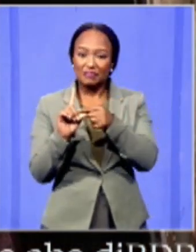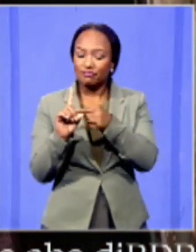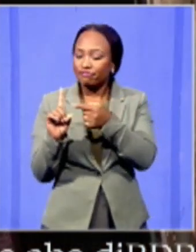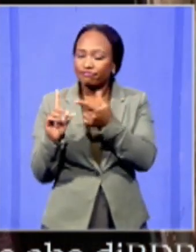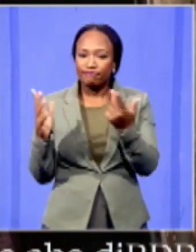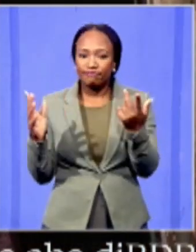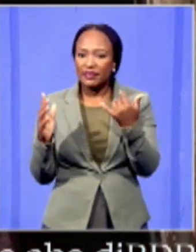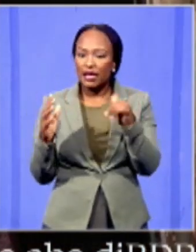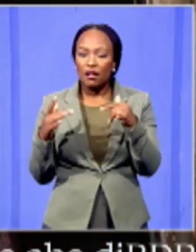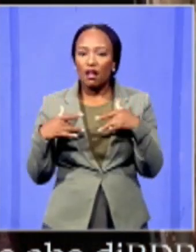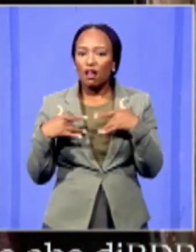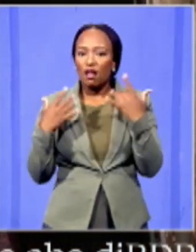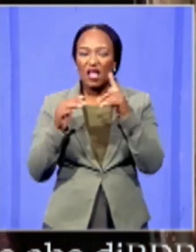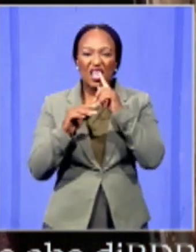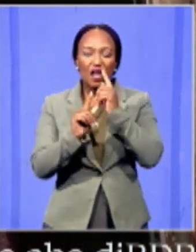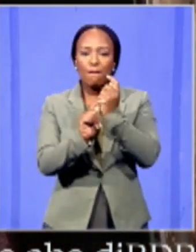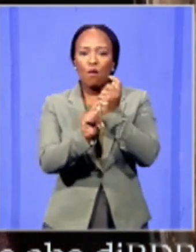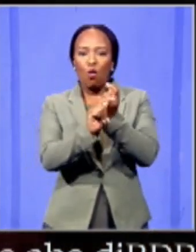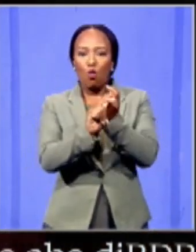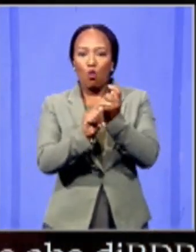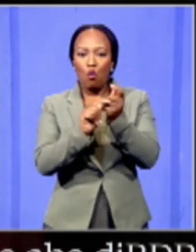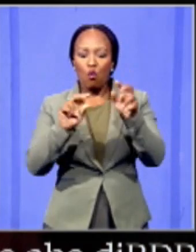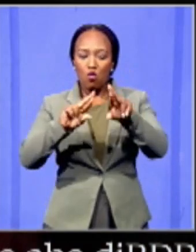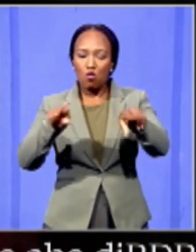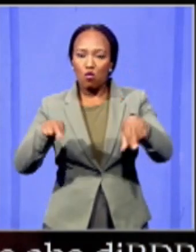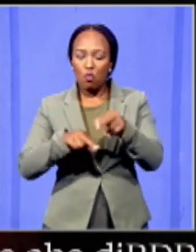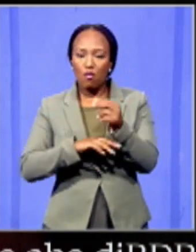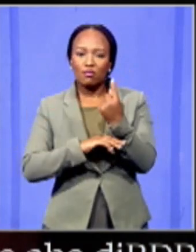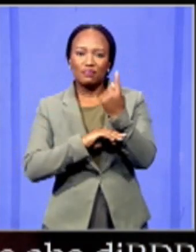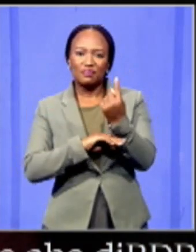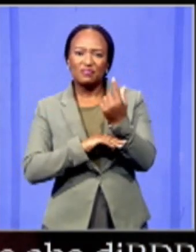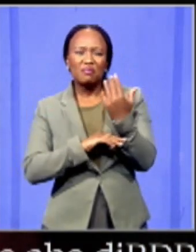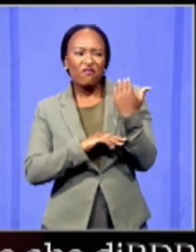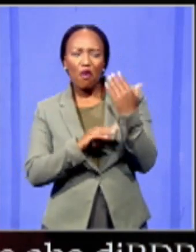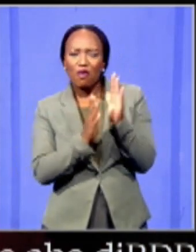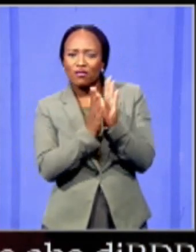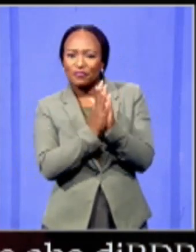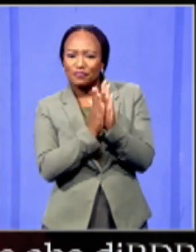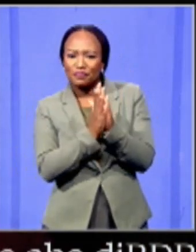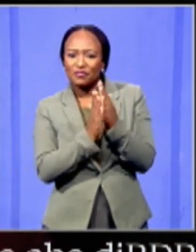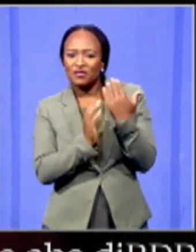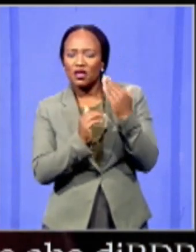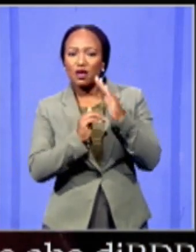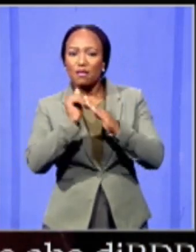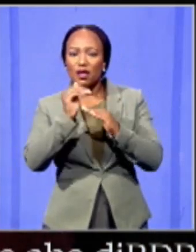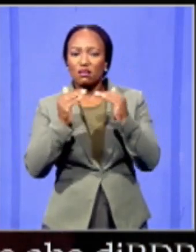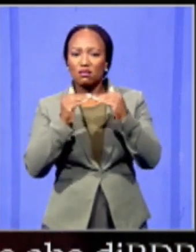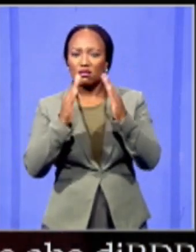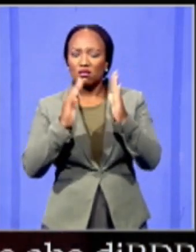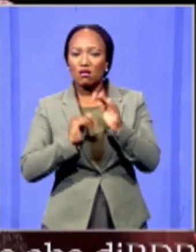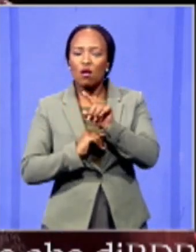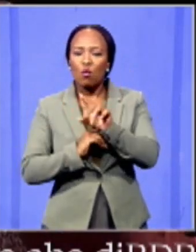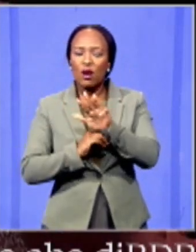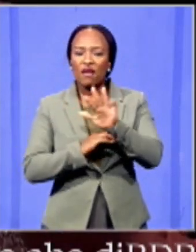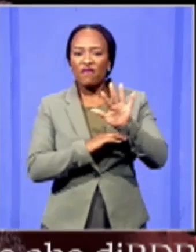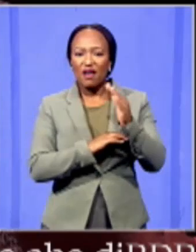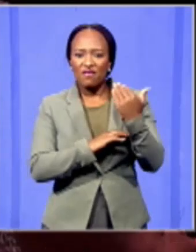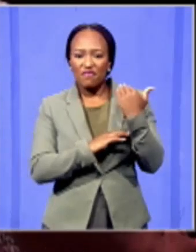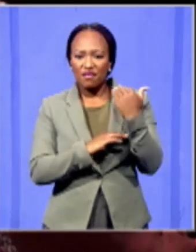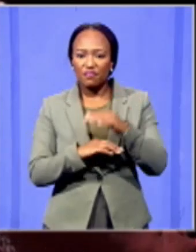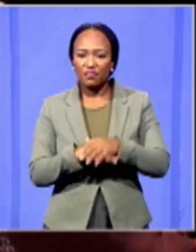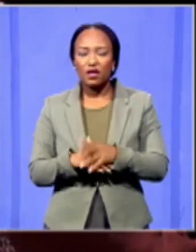a nna mo mokhukung wa phaposi lengwe le mororo a dirile kopo ya go agelwa RDP fa e sa le ka ngwaga wa 1995. Ke tlhoka ntlo